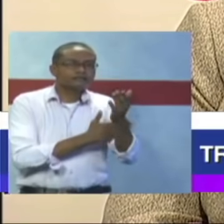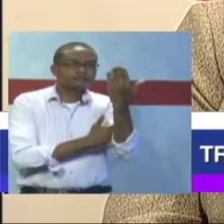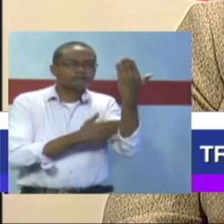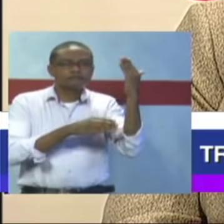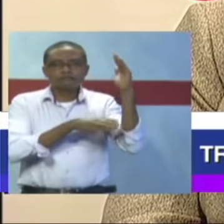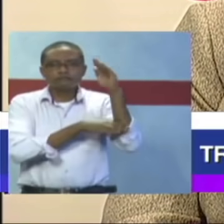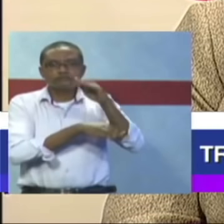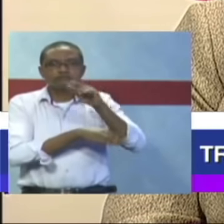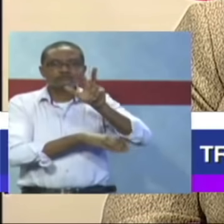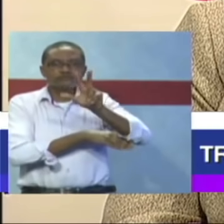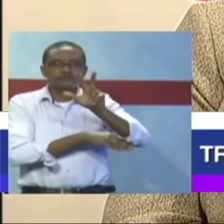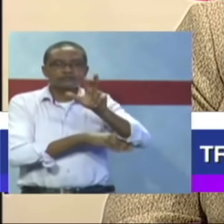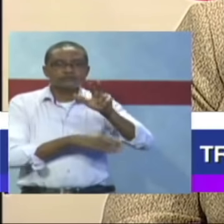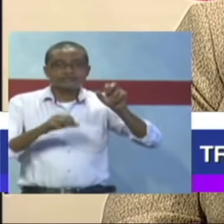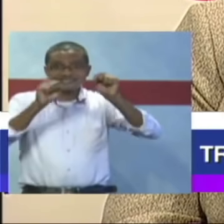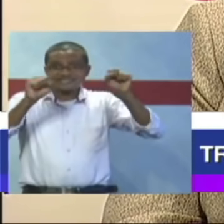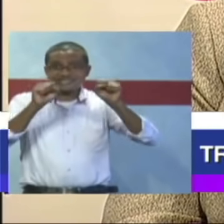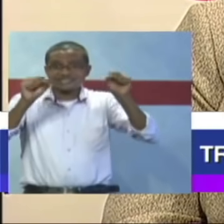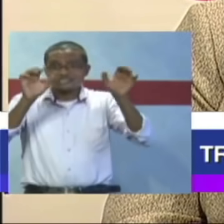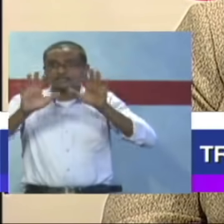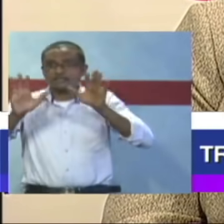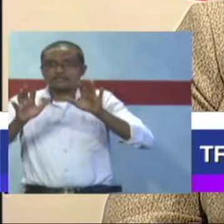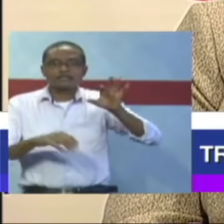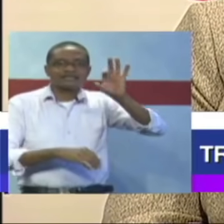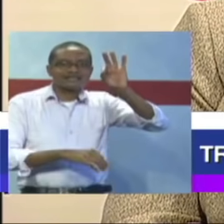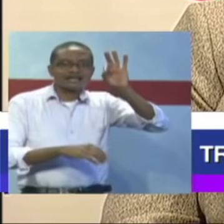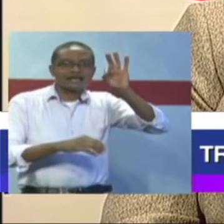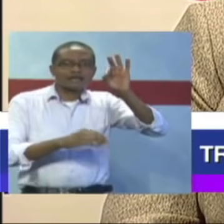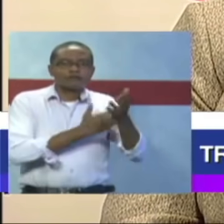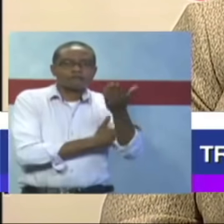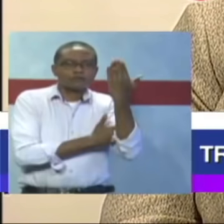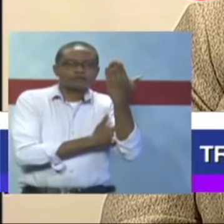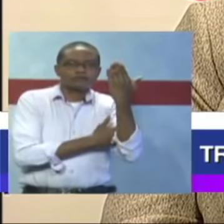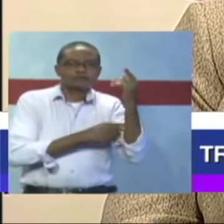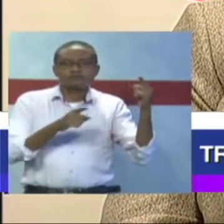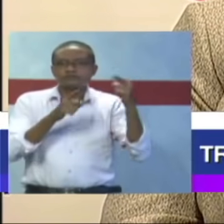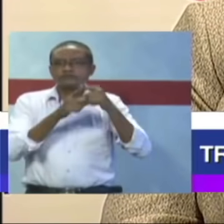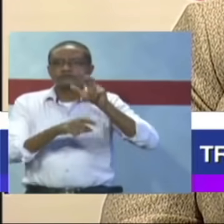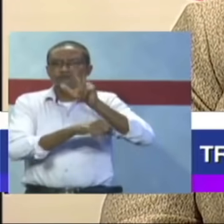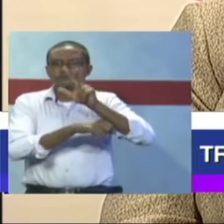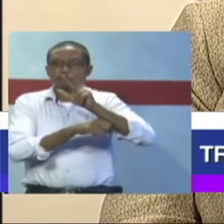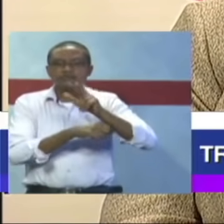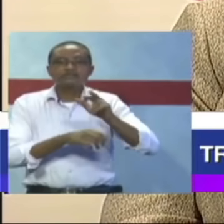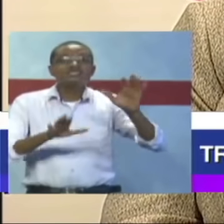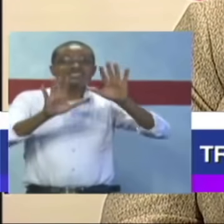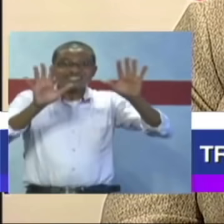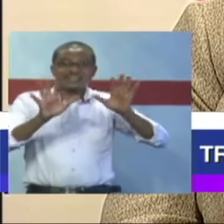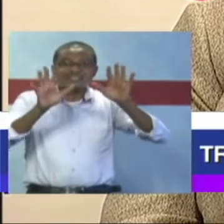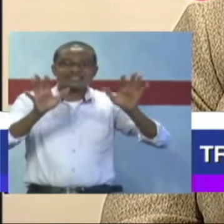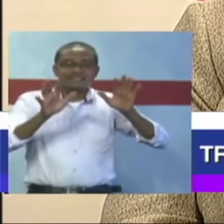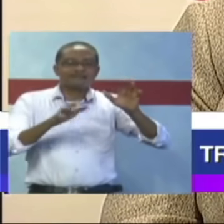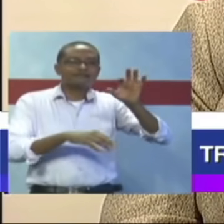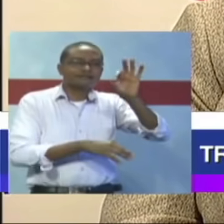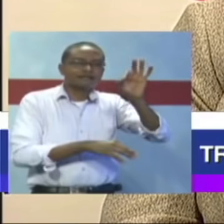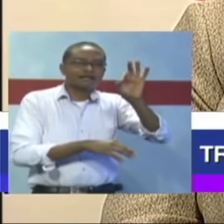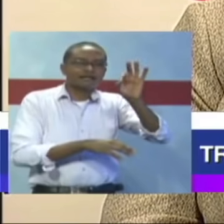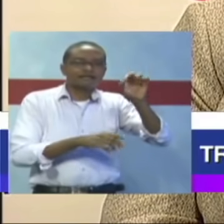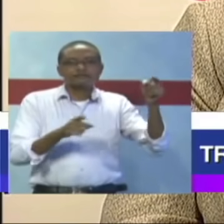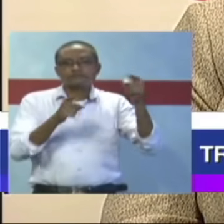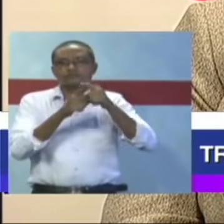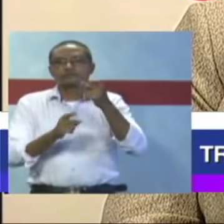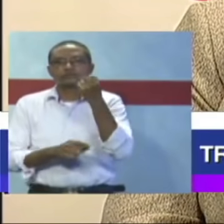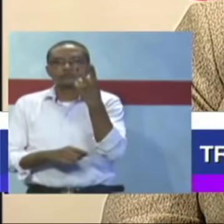and on the weekend, Saturday, we are open from 9 a.m. to 3 p.m. and on Sunday, 9 a.m. to 12 p.m. And